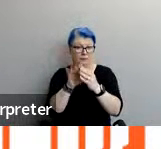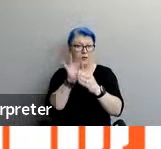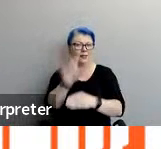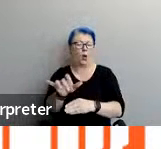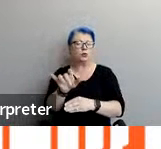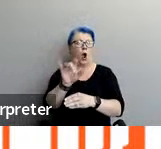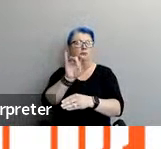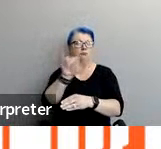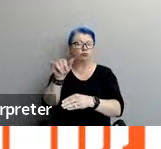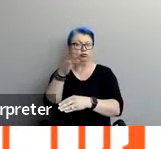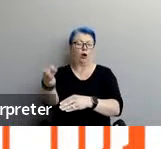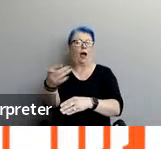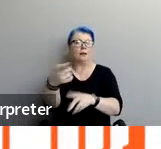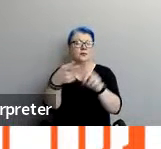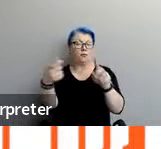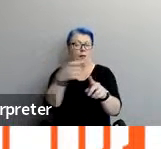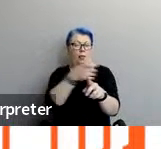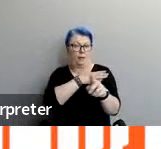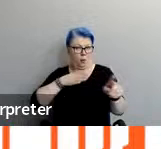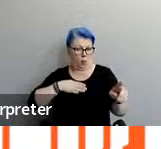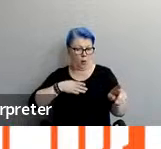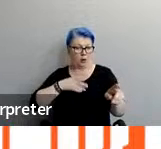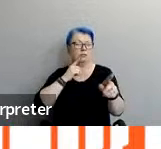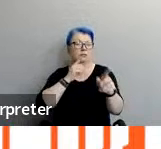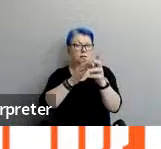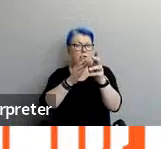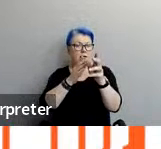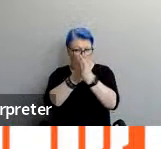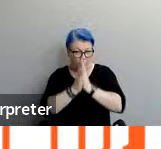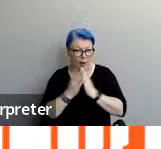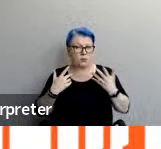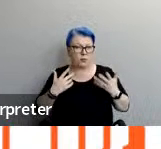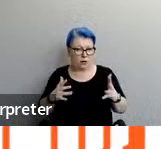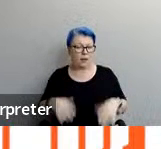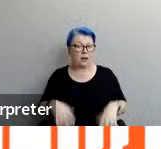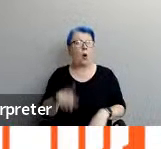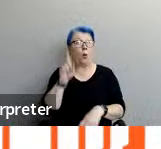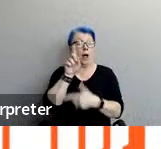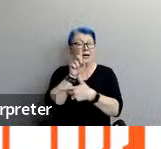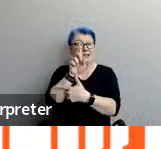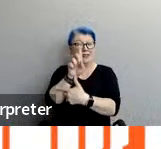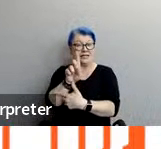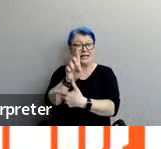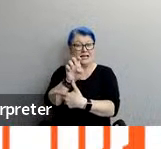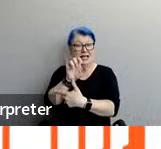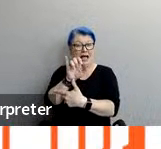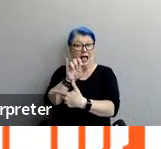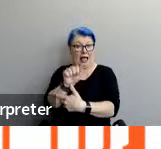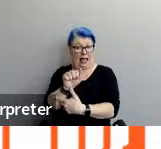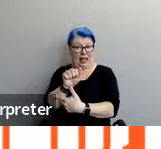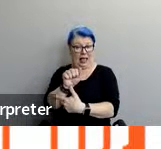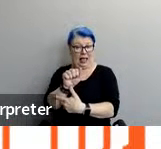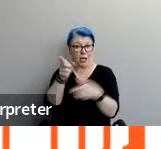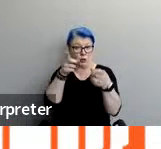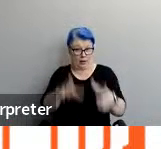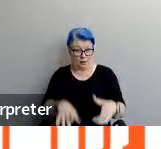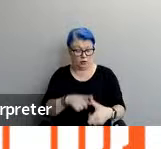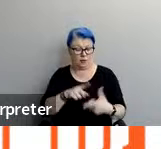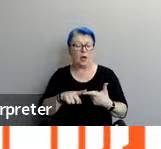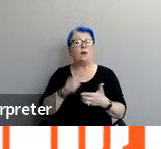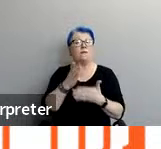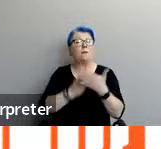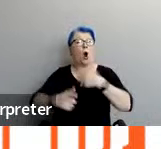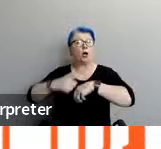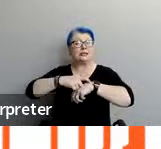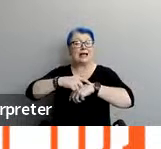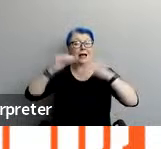or requests that we know we're going to need as we move forward. So one being the DEIA director, we're going to have a part-time teacher